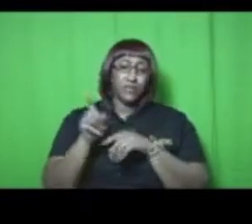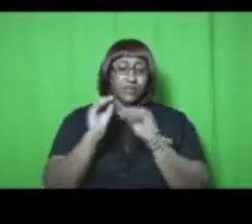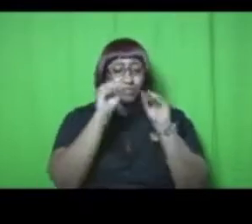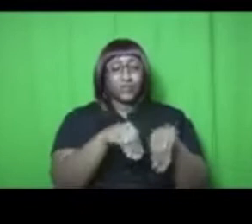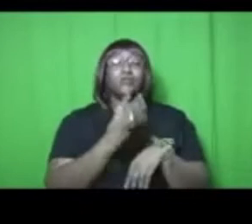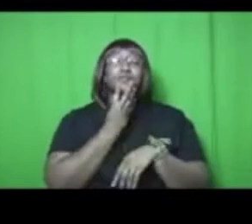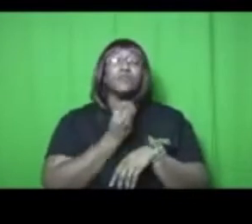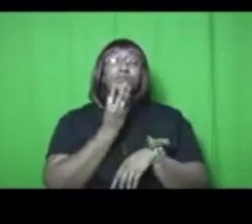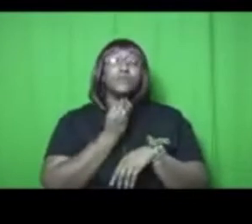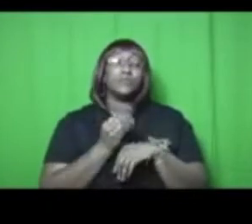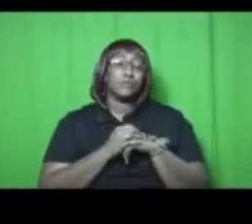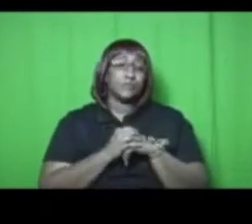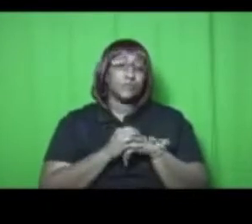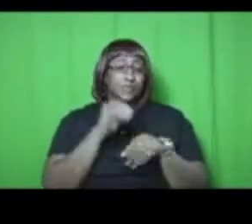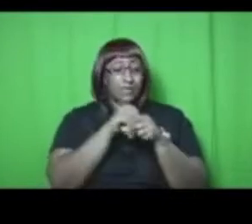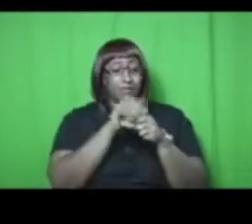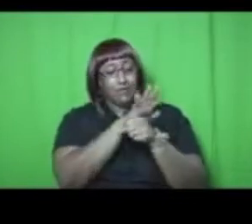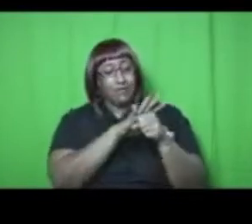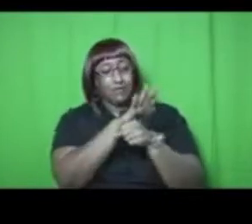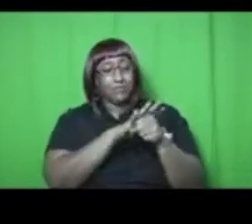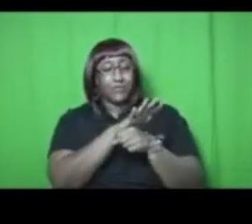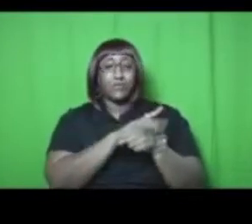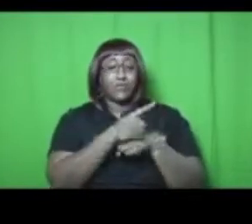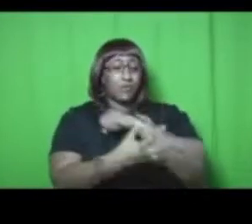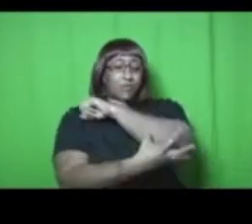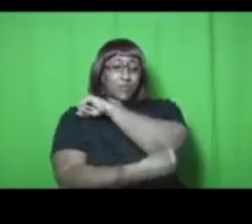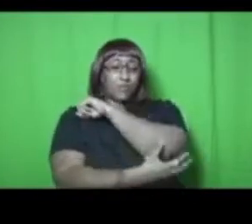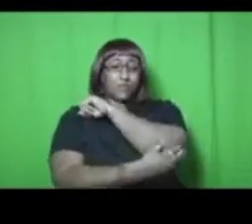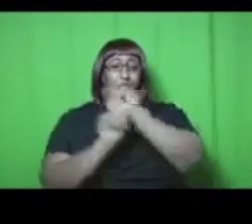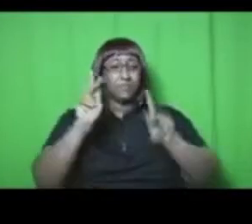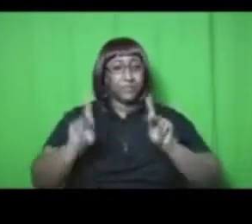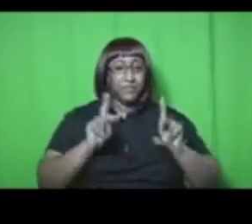the Jews in an area where the poor folk lived.